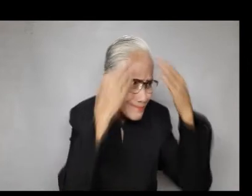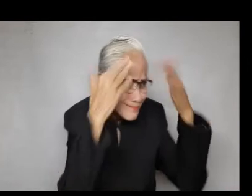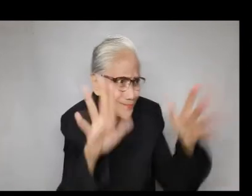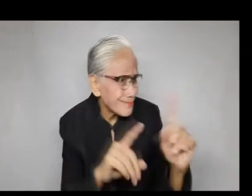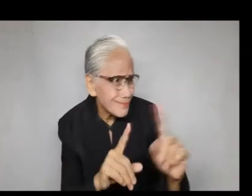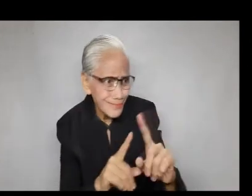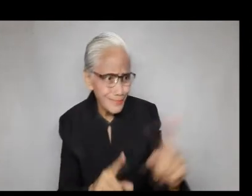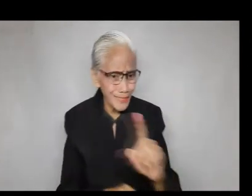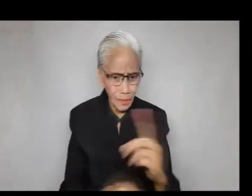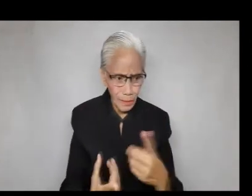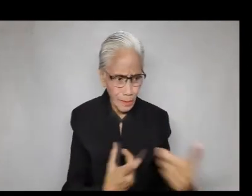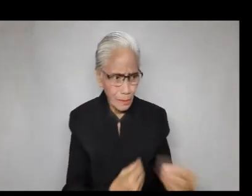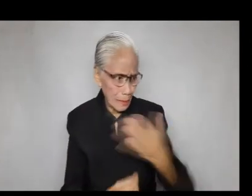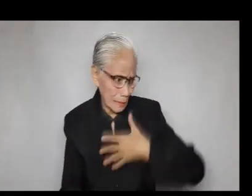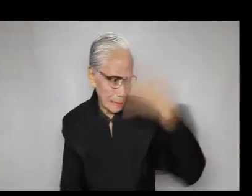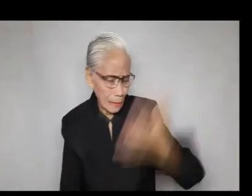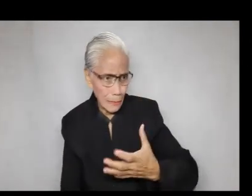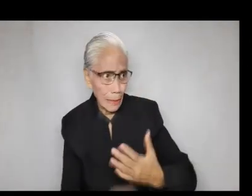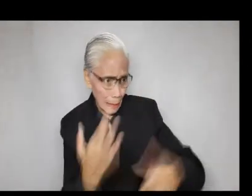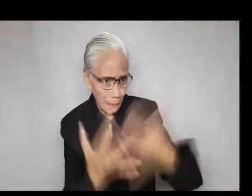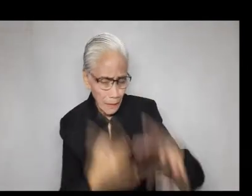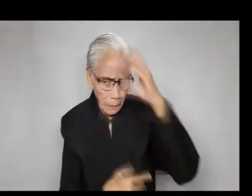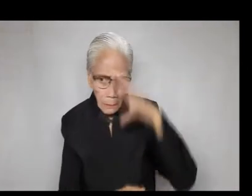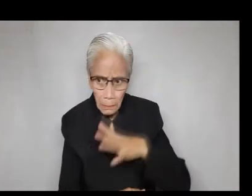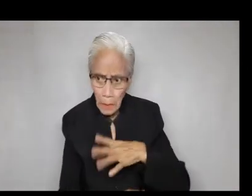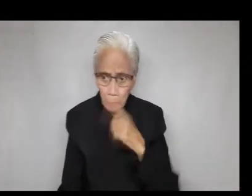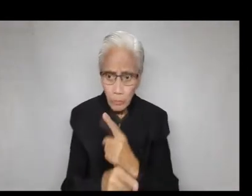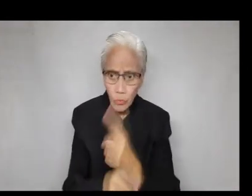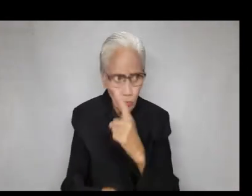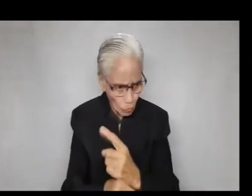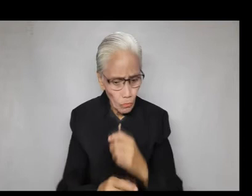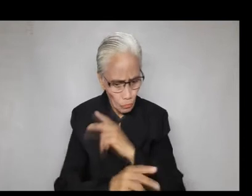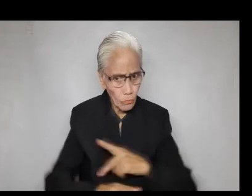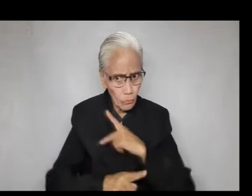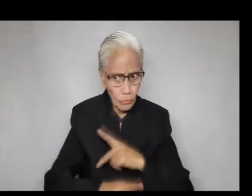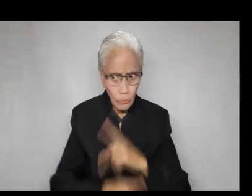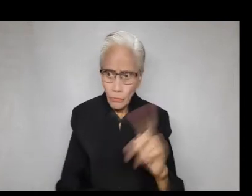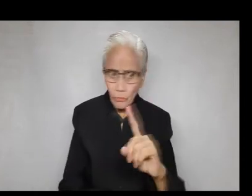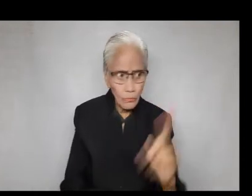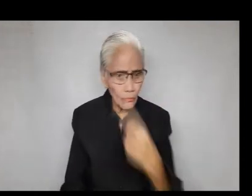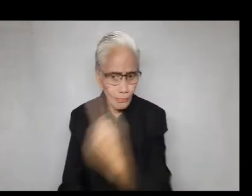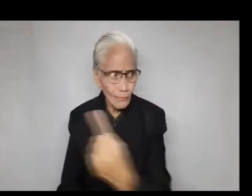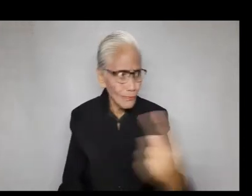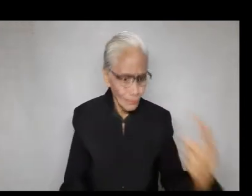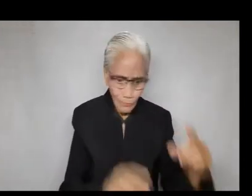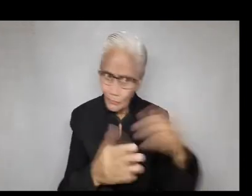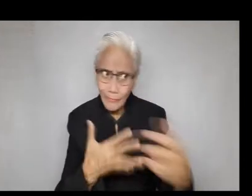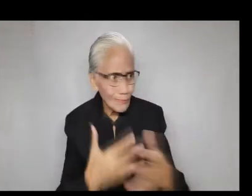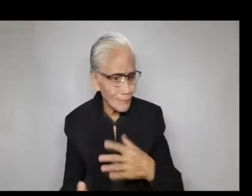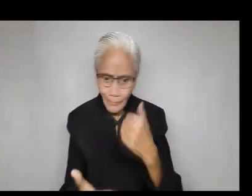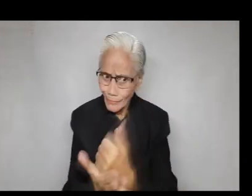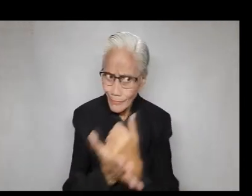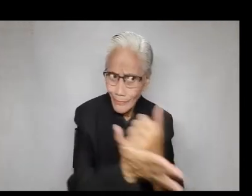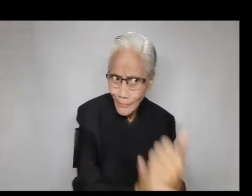what you're doing," shouted the fireman. "True, but you have to appreciate the fact that everyone is willing to offer whatever